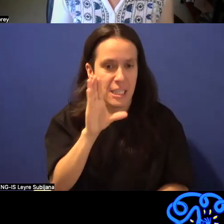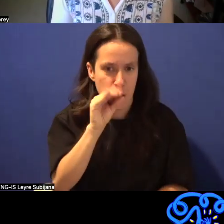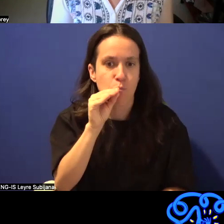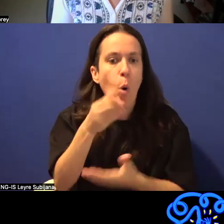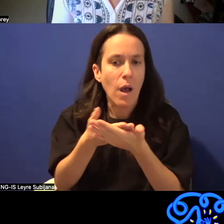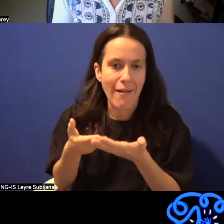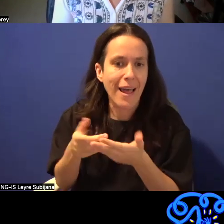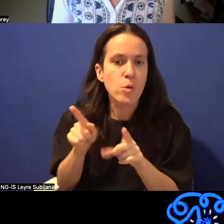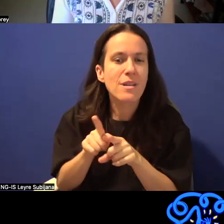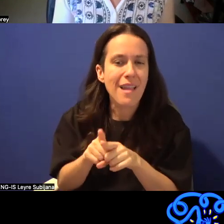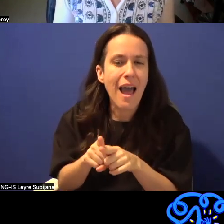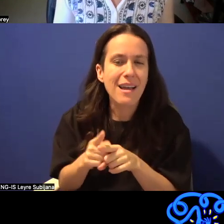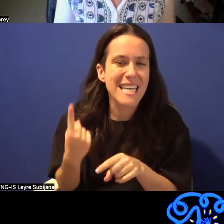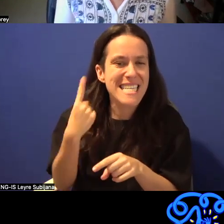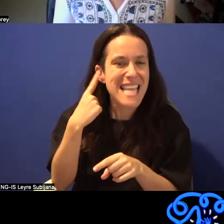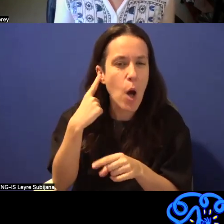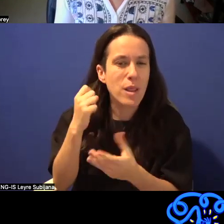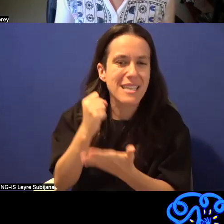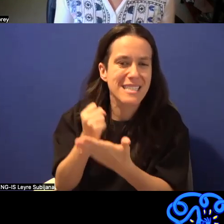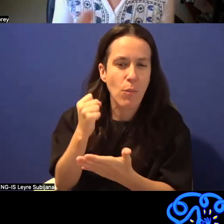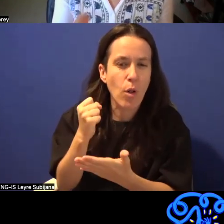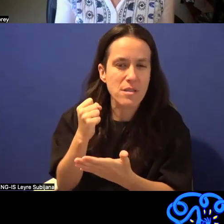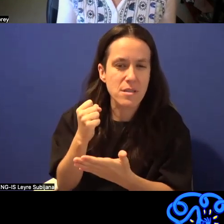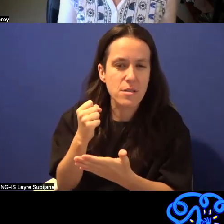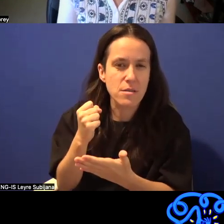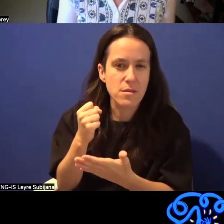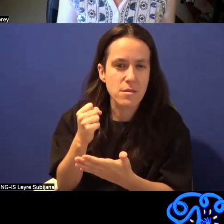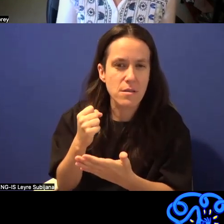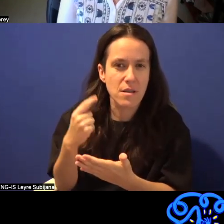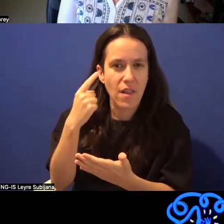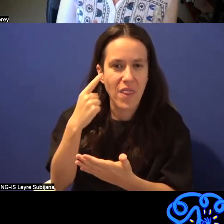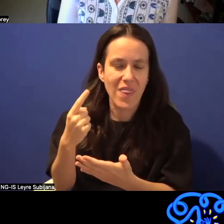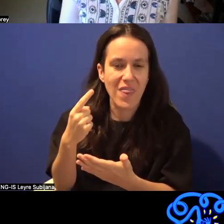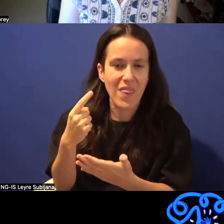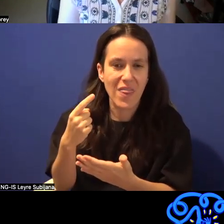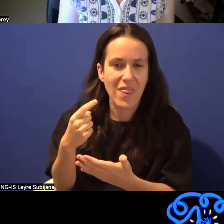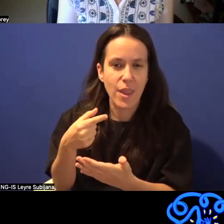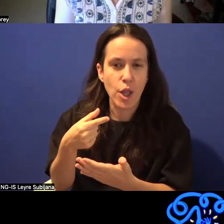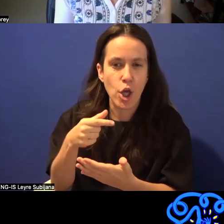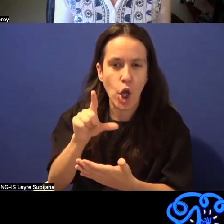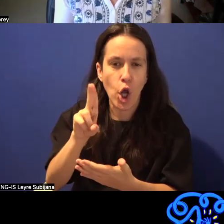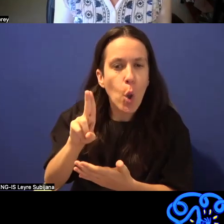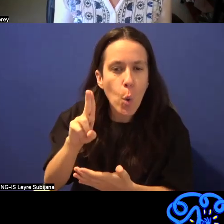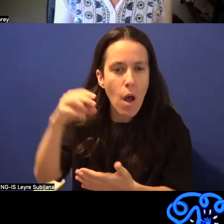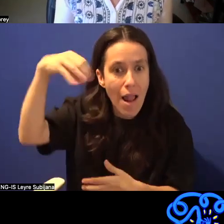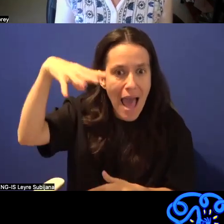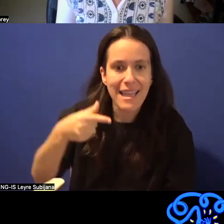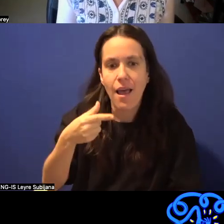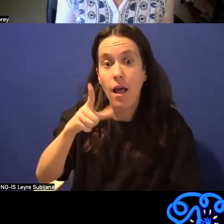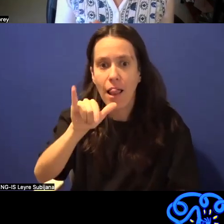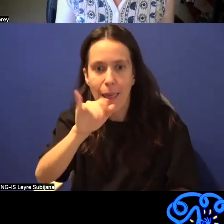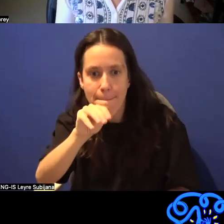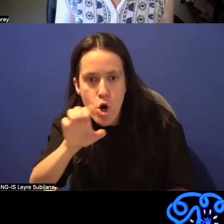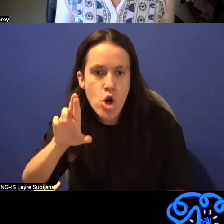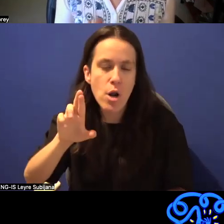sound symbolism. So the gl in English, which is related to light. So we have English words glimmer, glitter, gleam, but there's